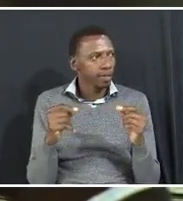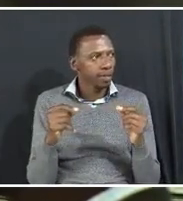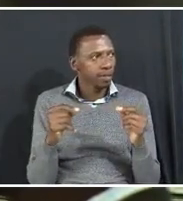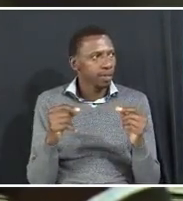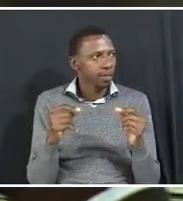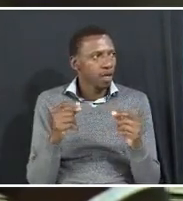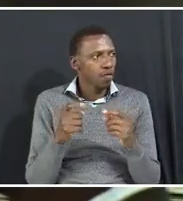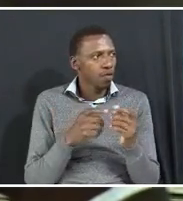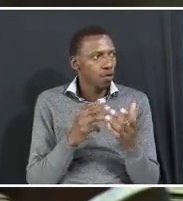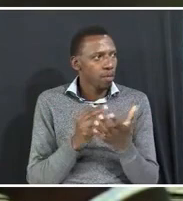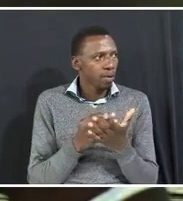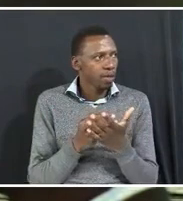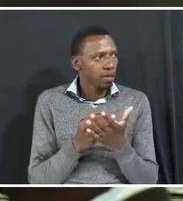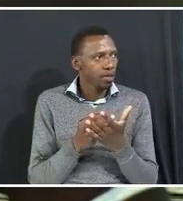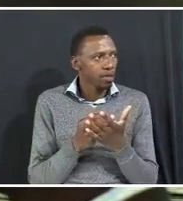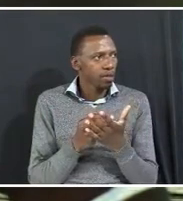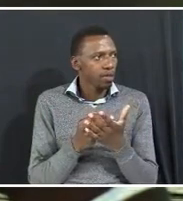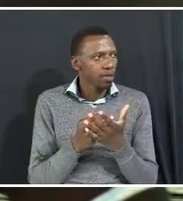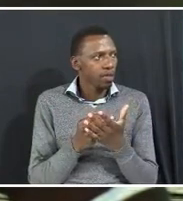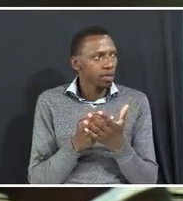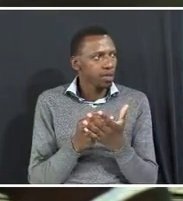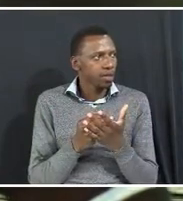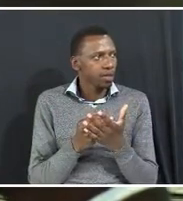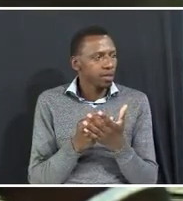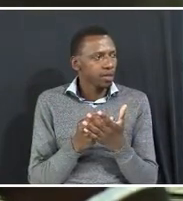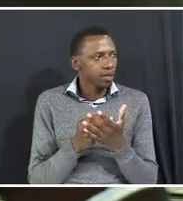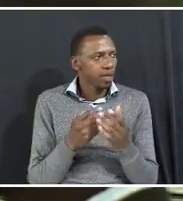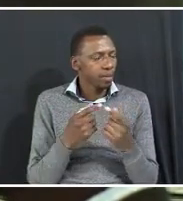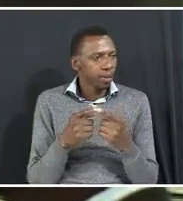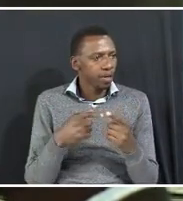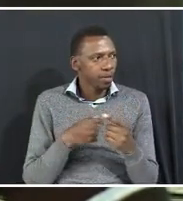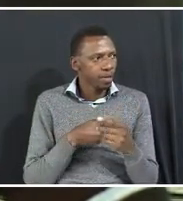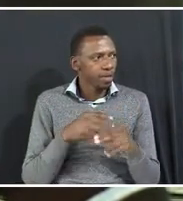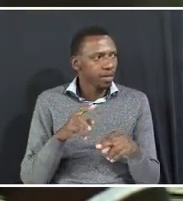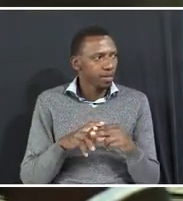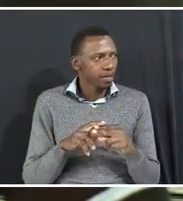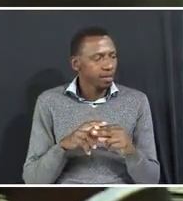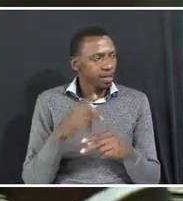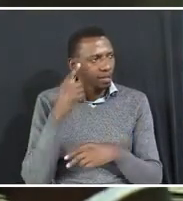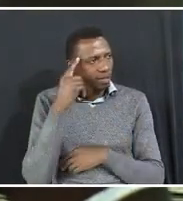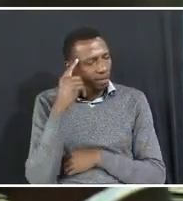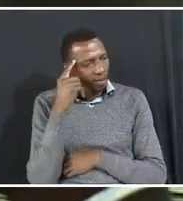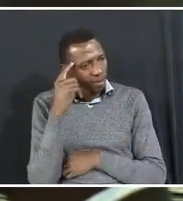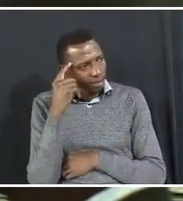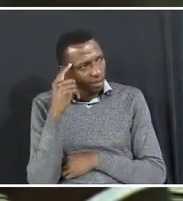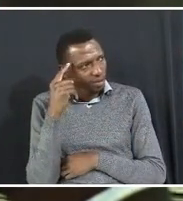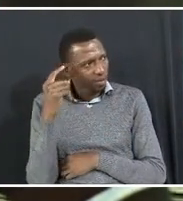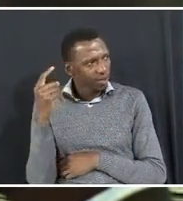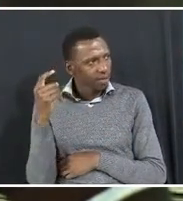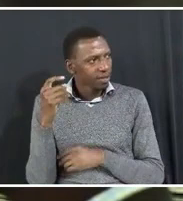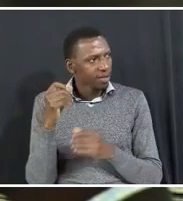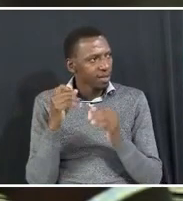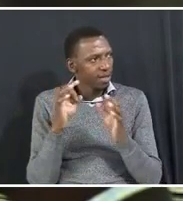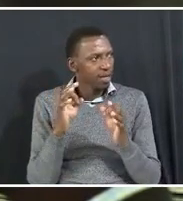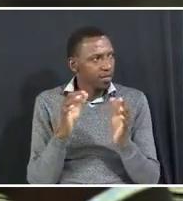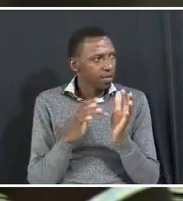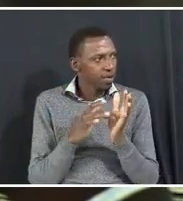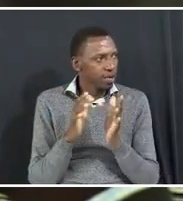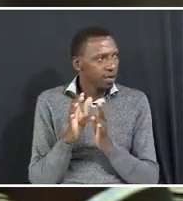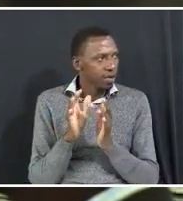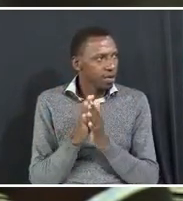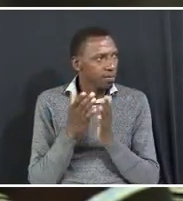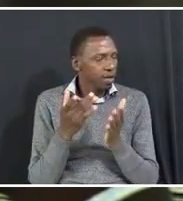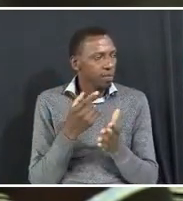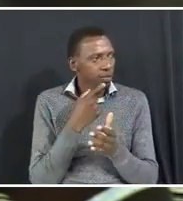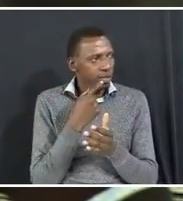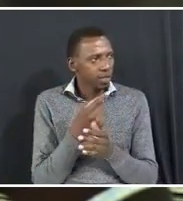tumesoma. Lakini sasa nilikuwa na kachini nikiwaza najiuliza kama Biblia inasema